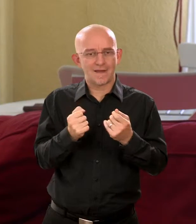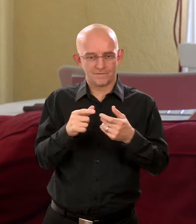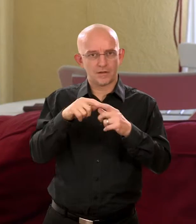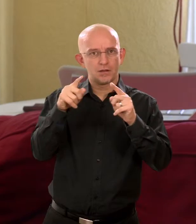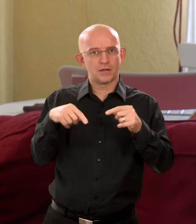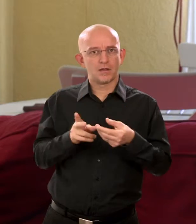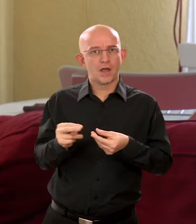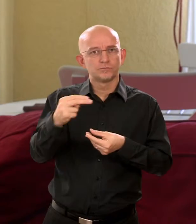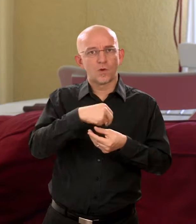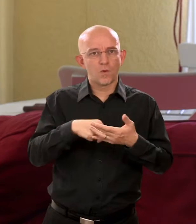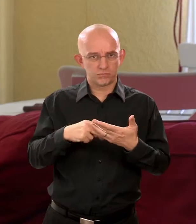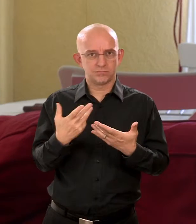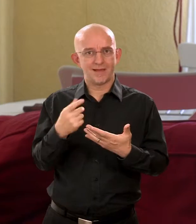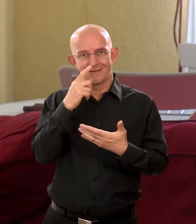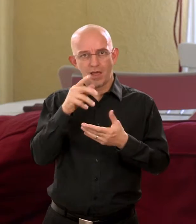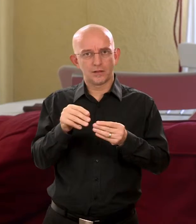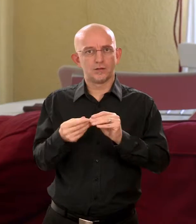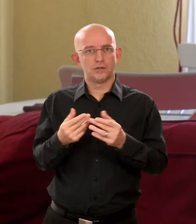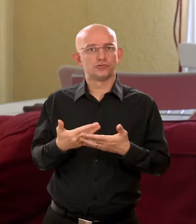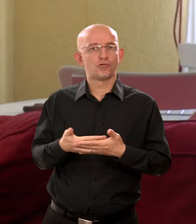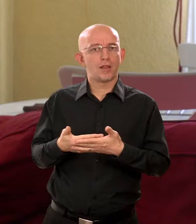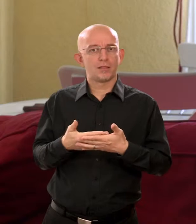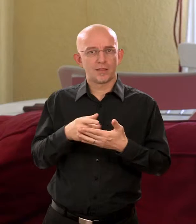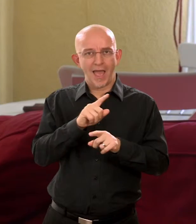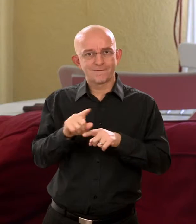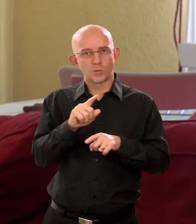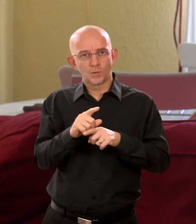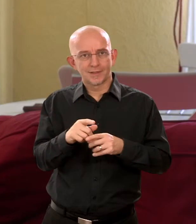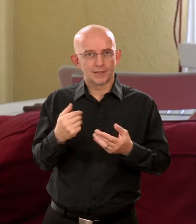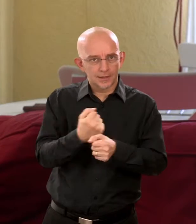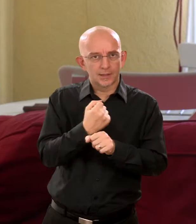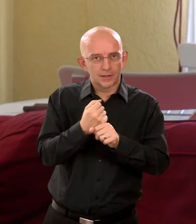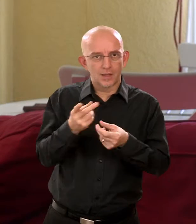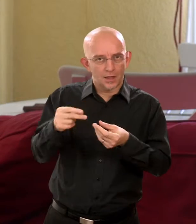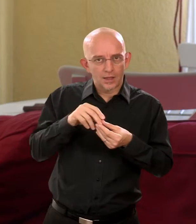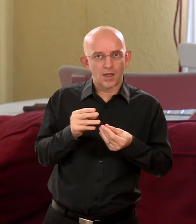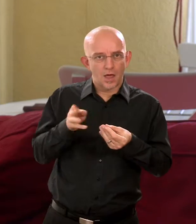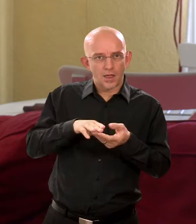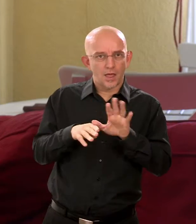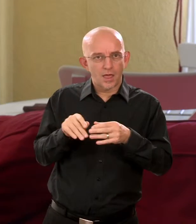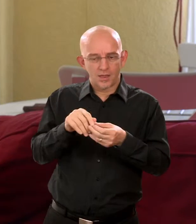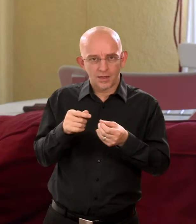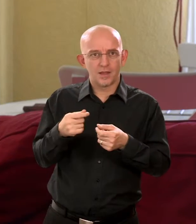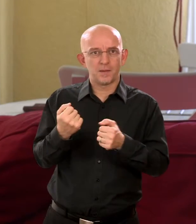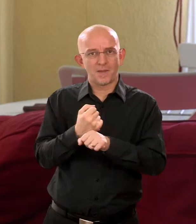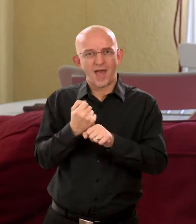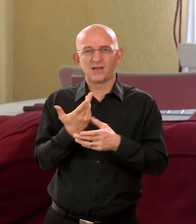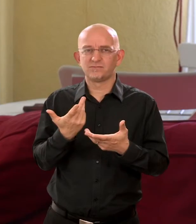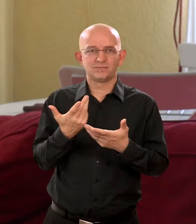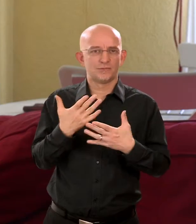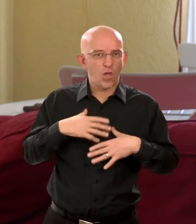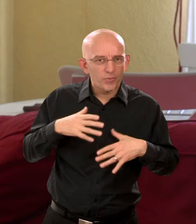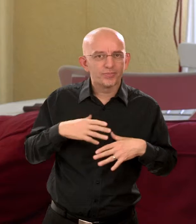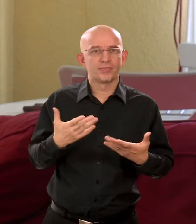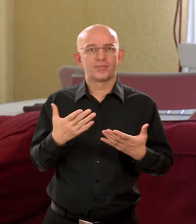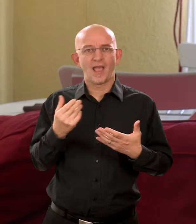and you used to cut out every week or every month you'd get new clothes for them. They had little tabs on them, so I do remember playing with that quite a